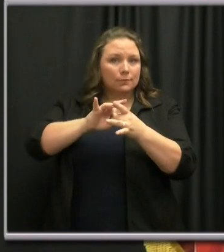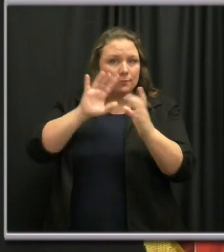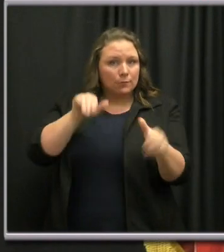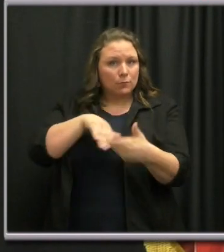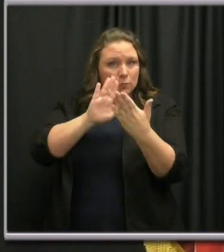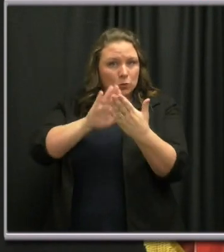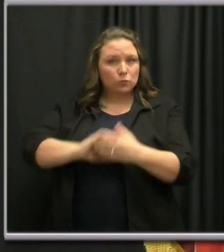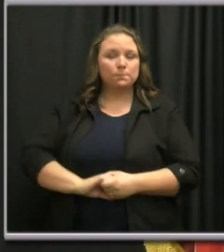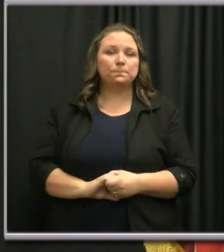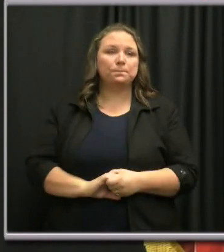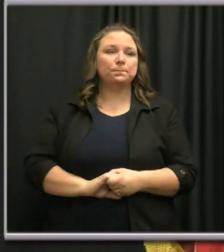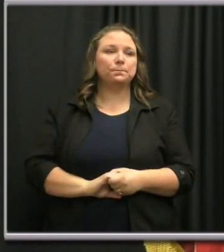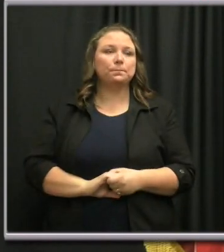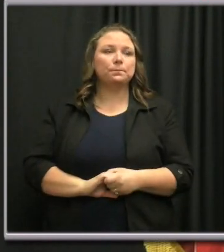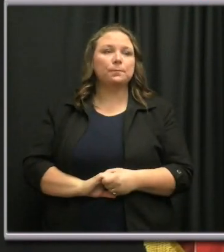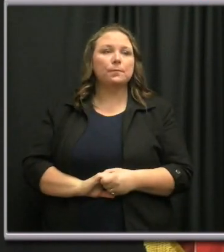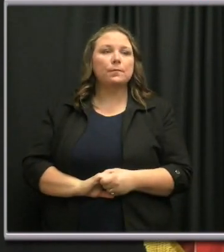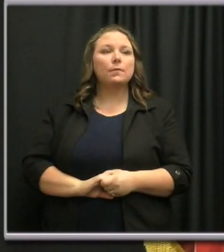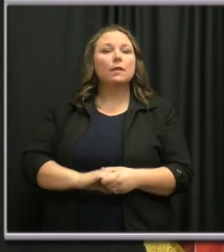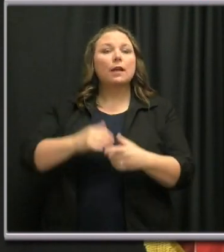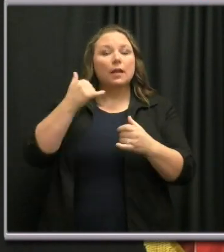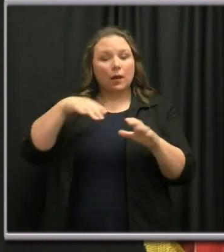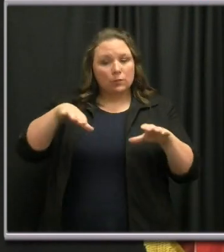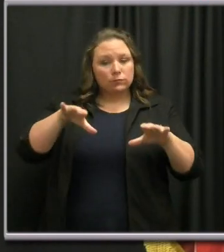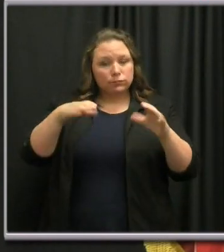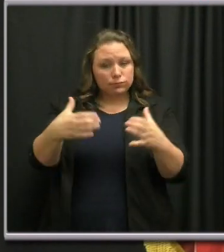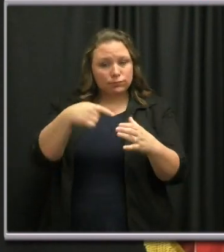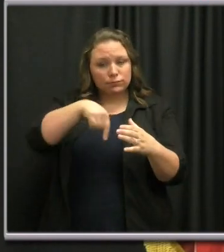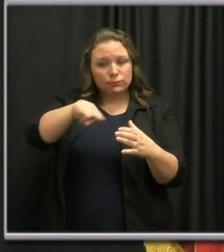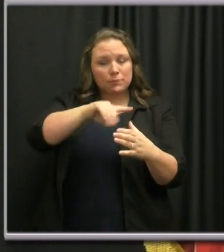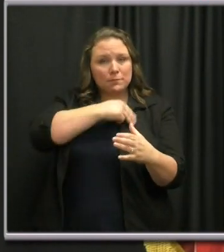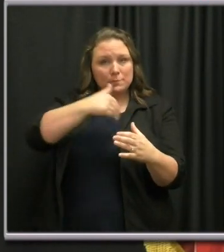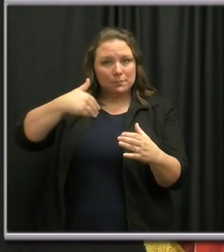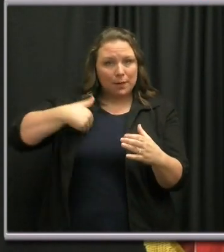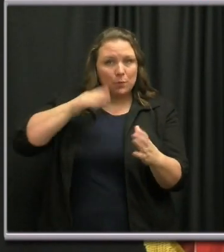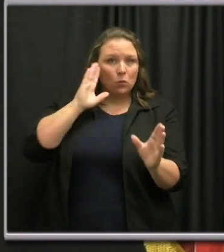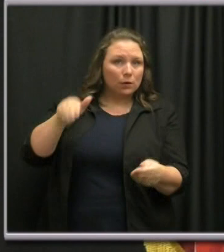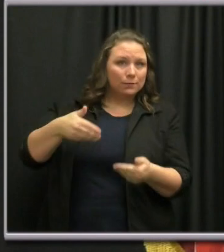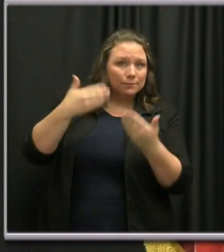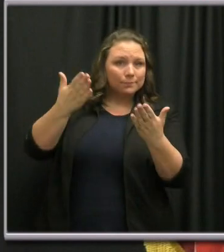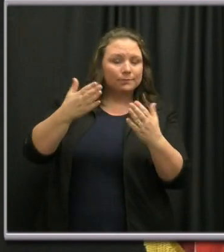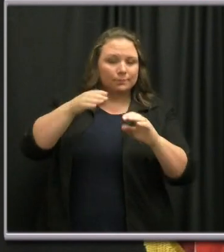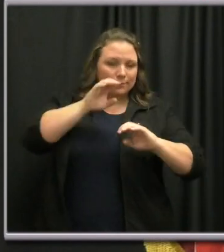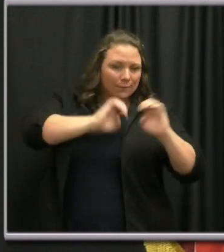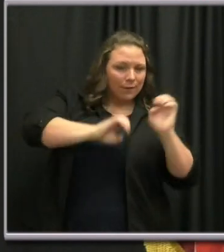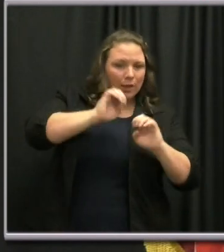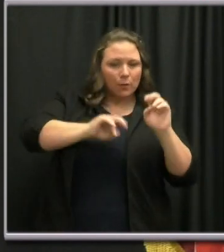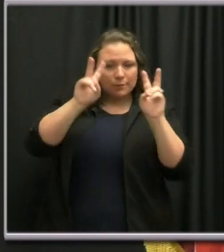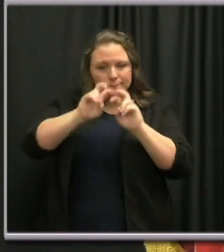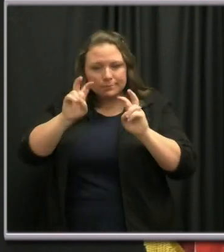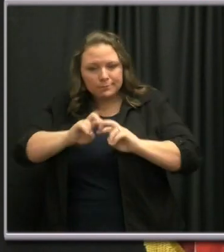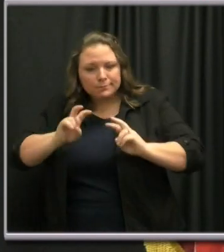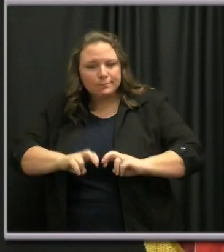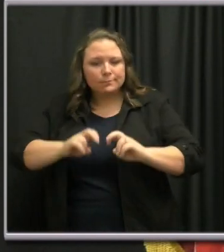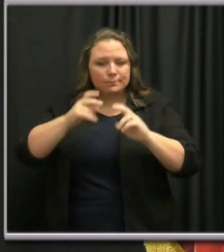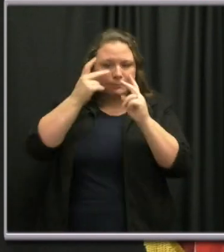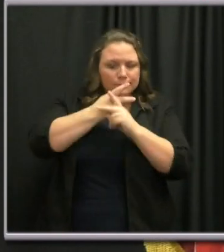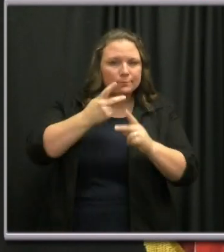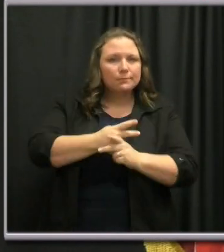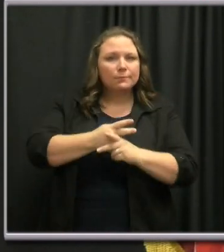coordinated manner. Now, members of the task force will evaluate proposed protocols, best practices, and public health